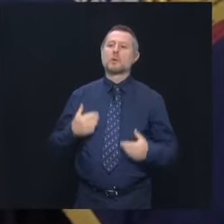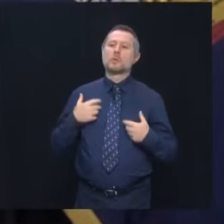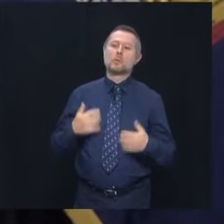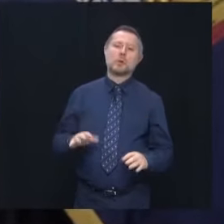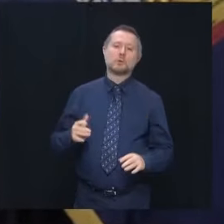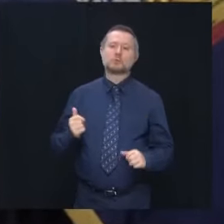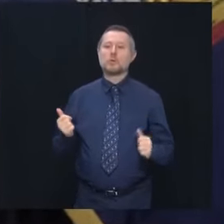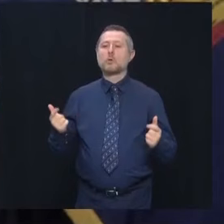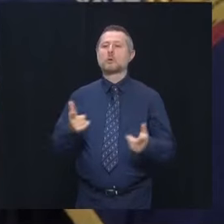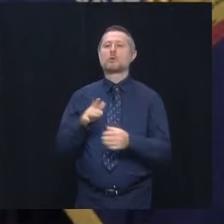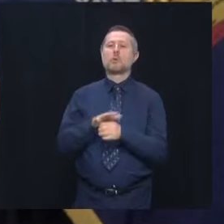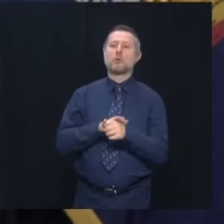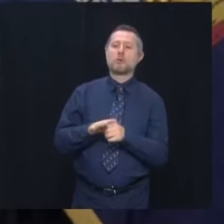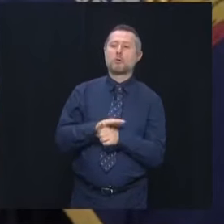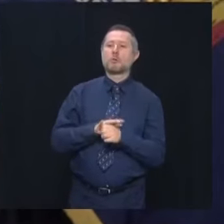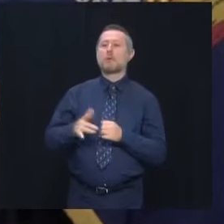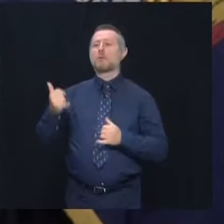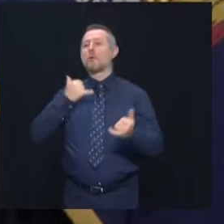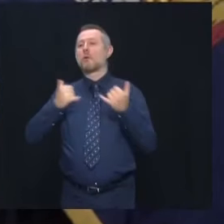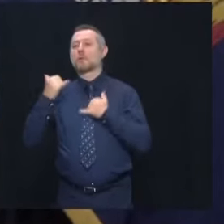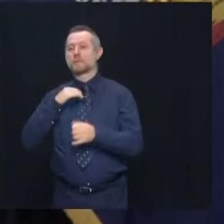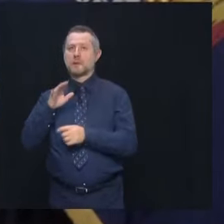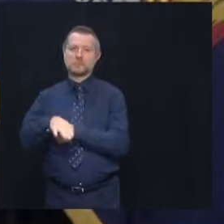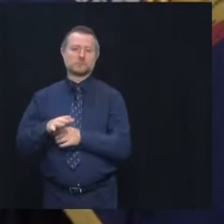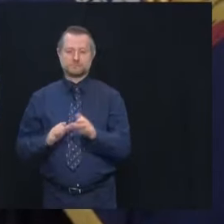me this afternoon.